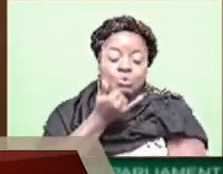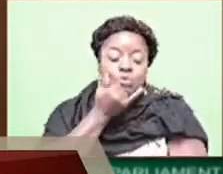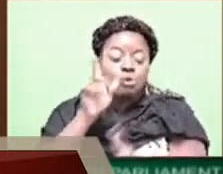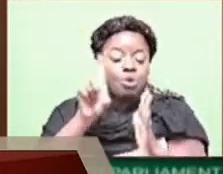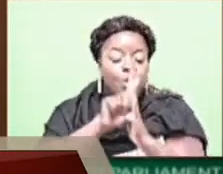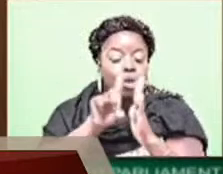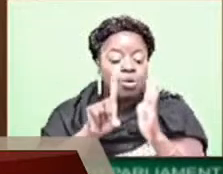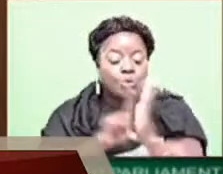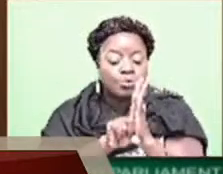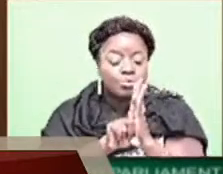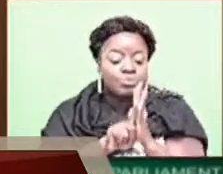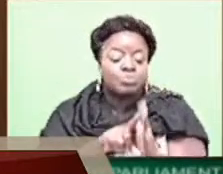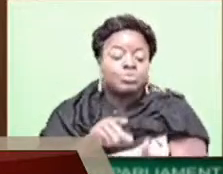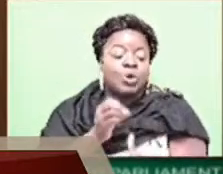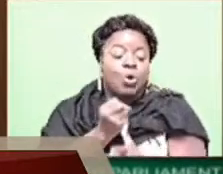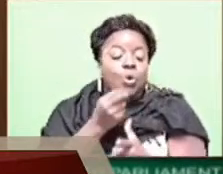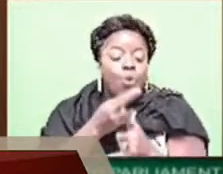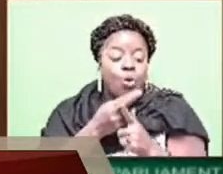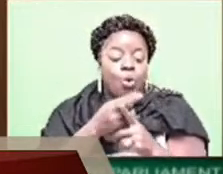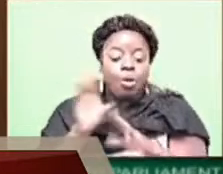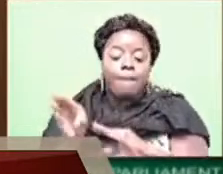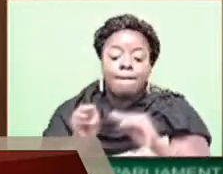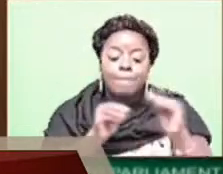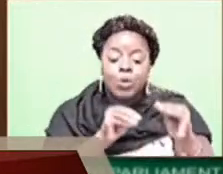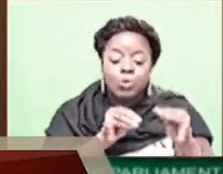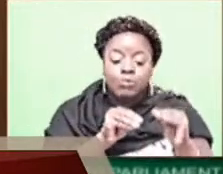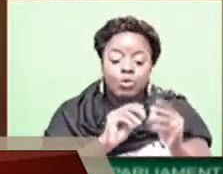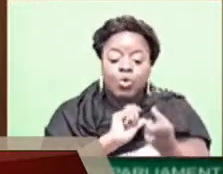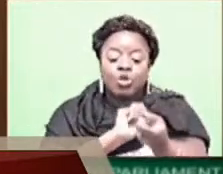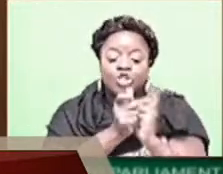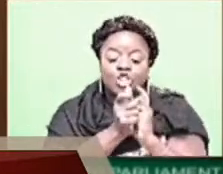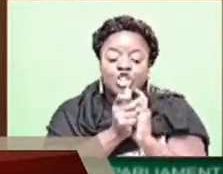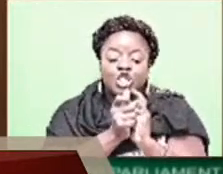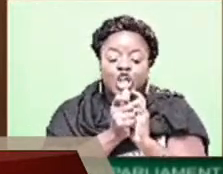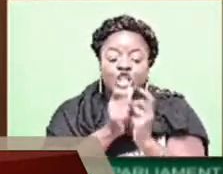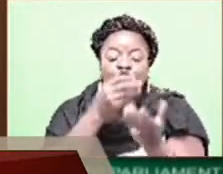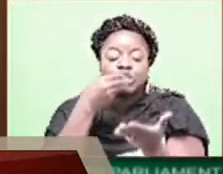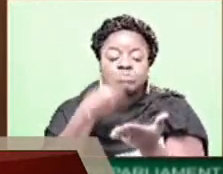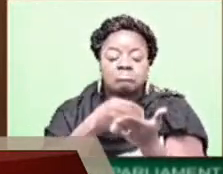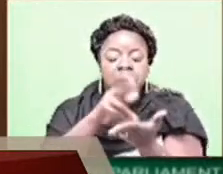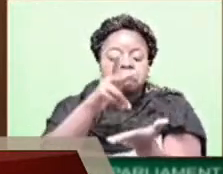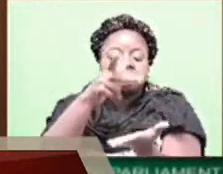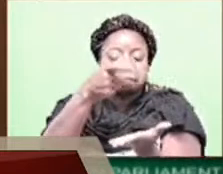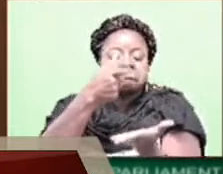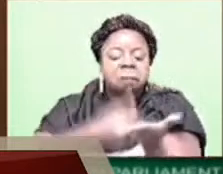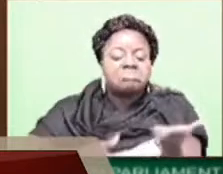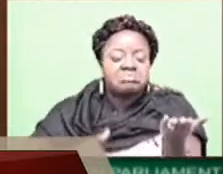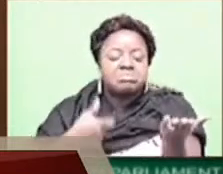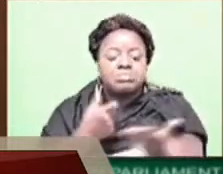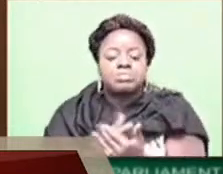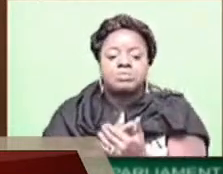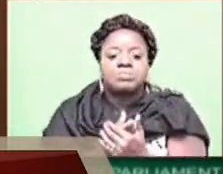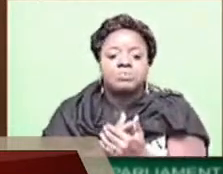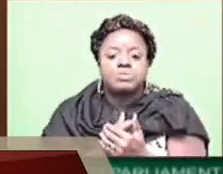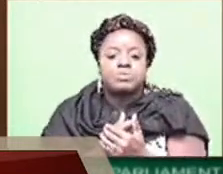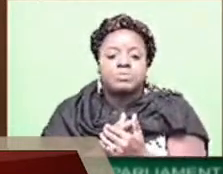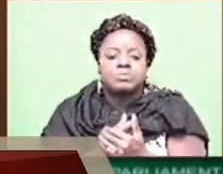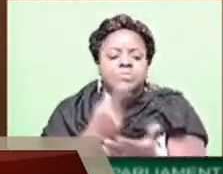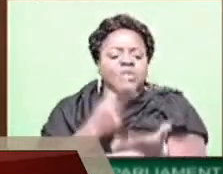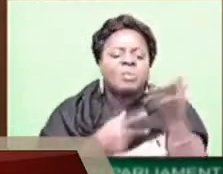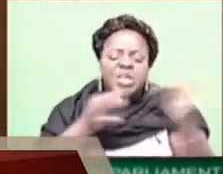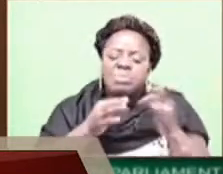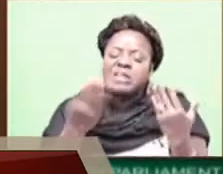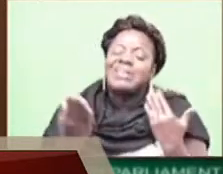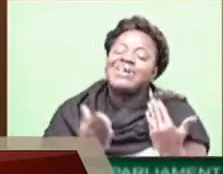from the schedule or alter the fixed penalty. So let's put down the law for a moment and explain this in simple terms.